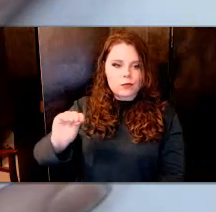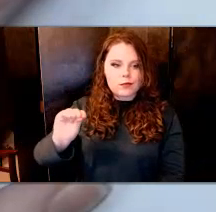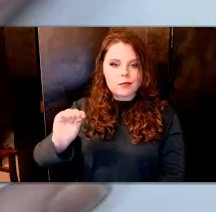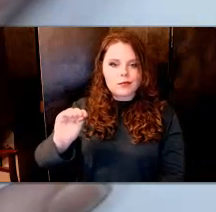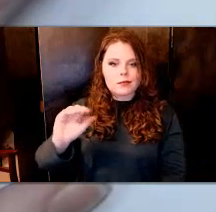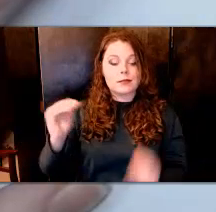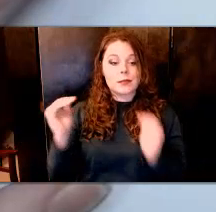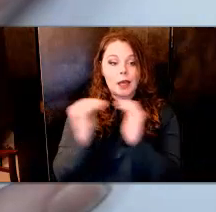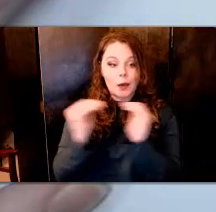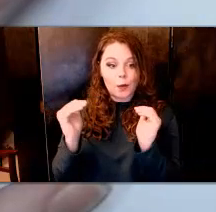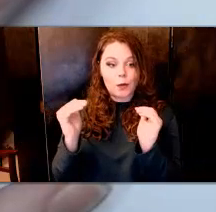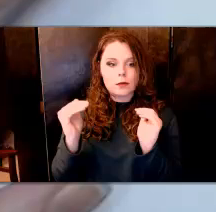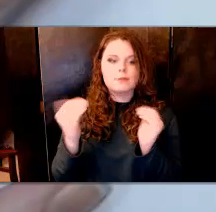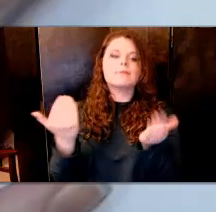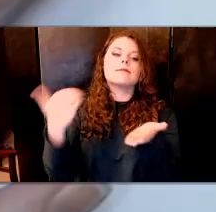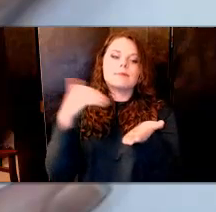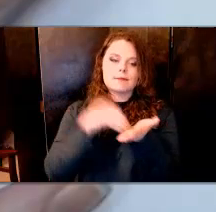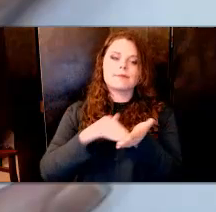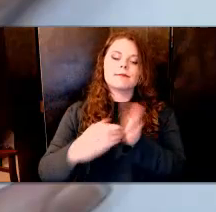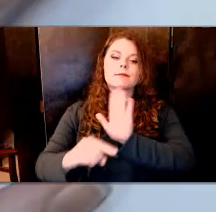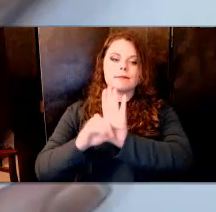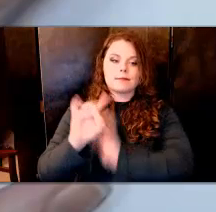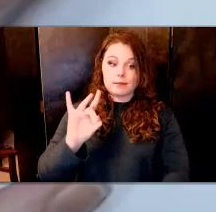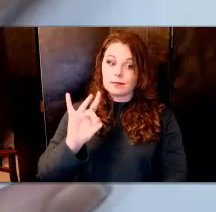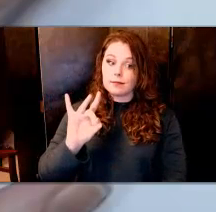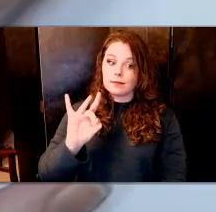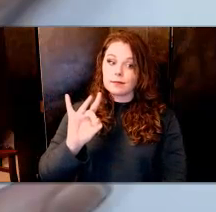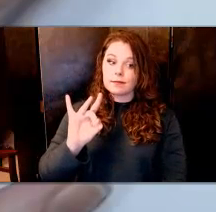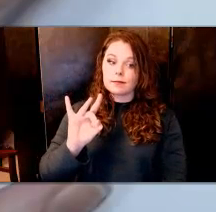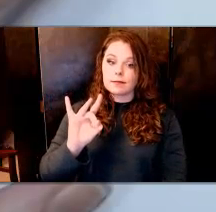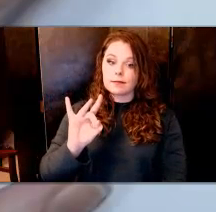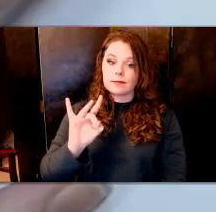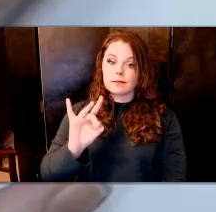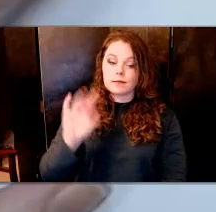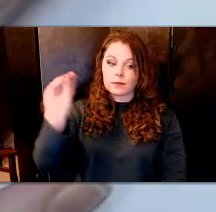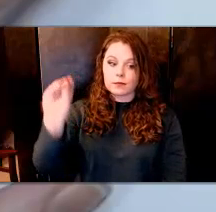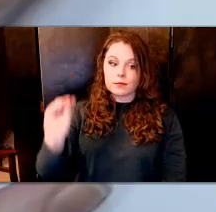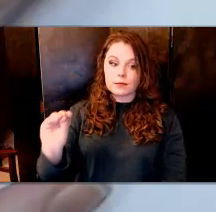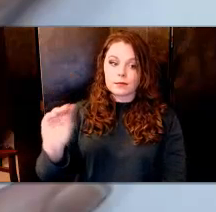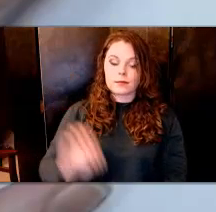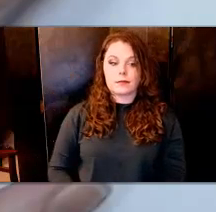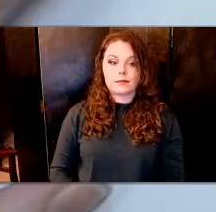equals, and again this is negative 8, so make sure you bring that down.